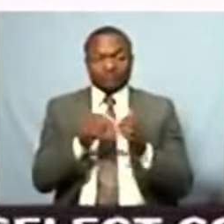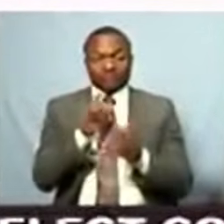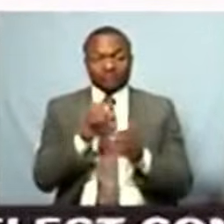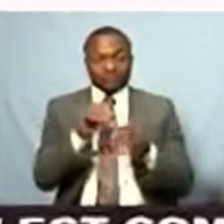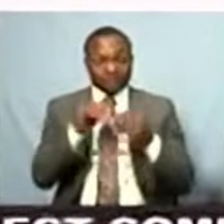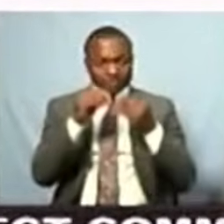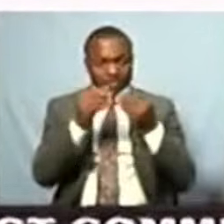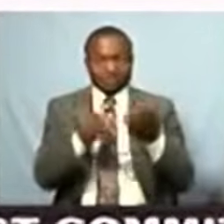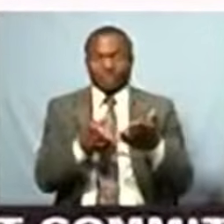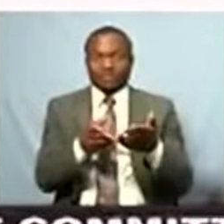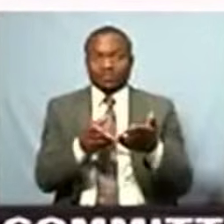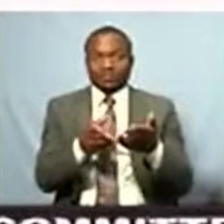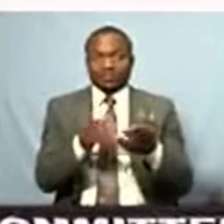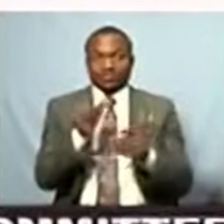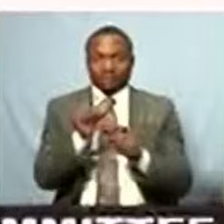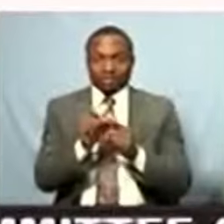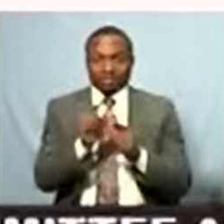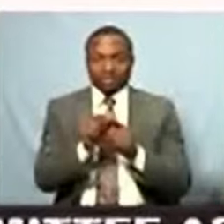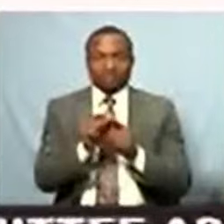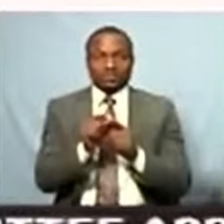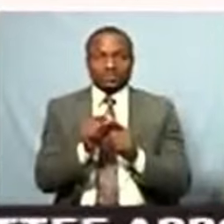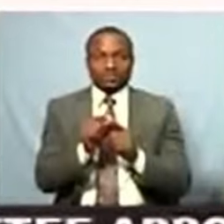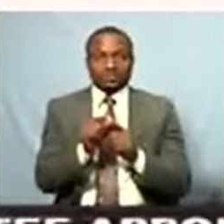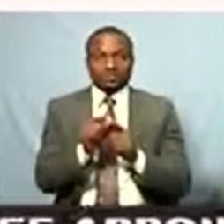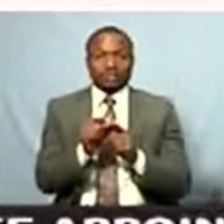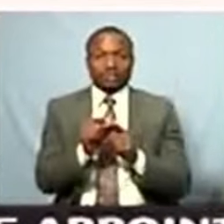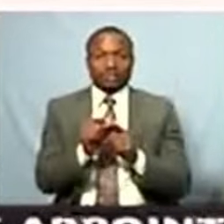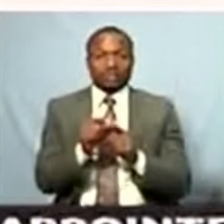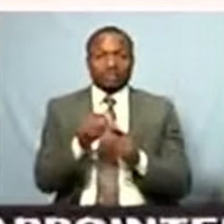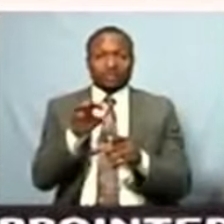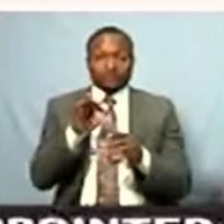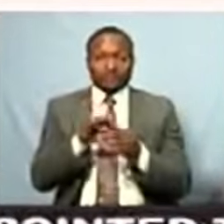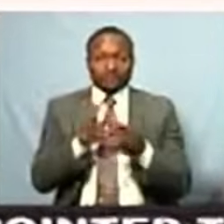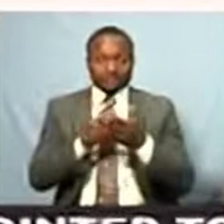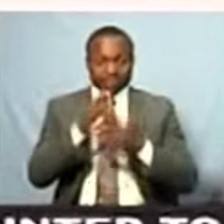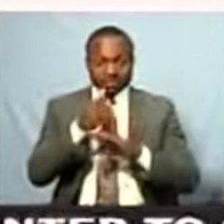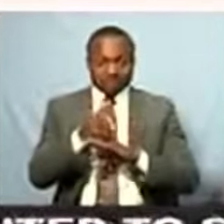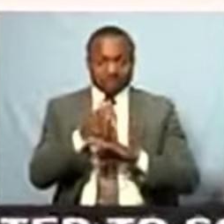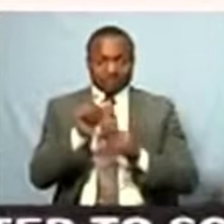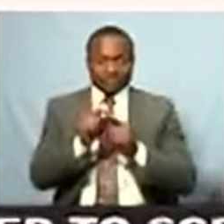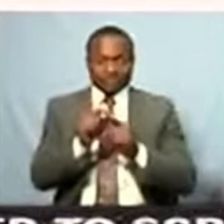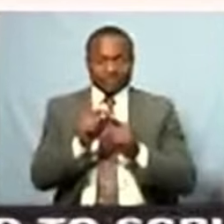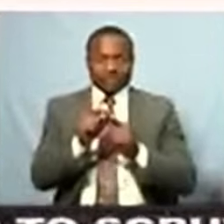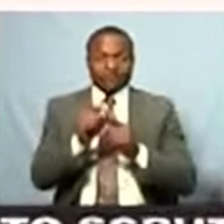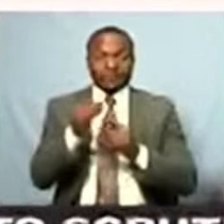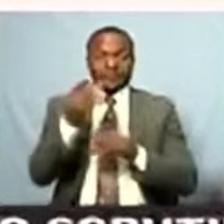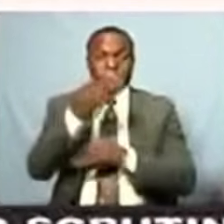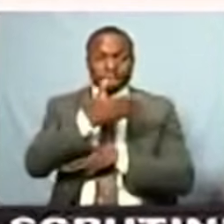provides for the insertion of the word electoral immediately before the word boundaries.